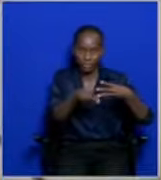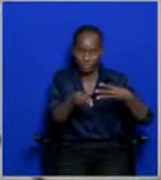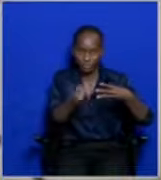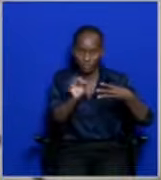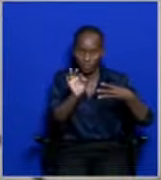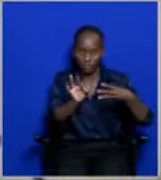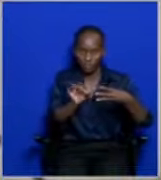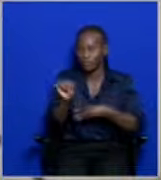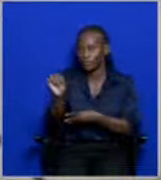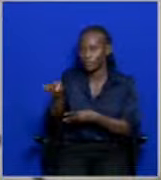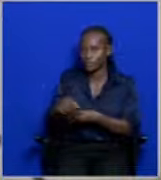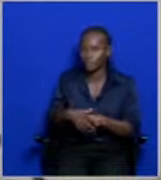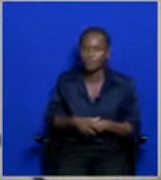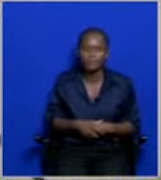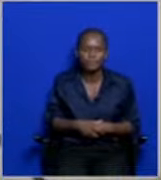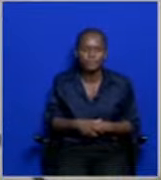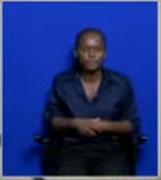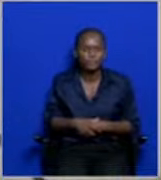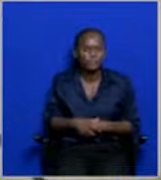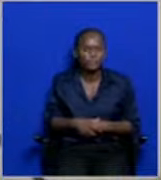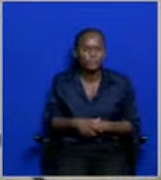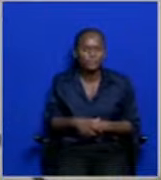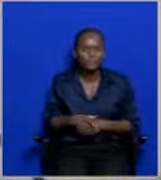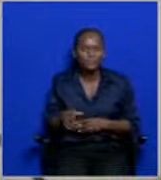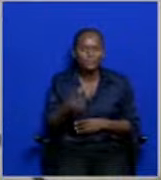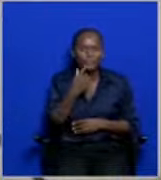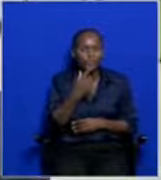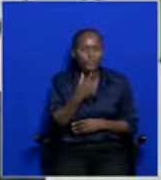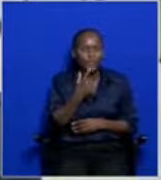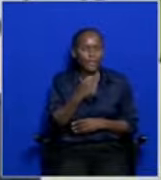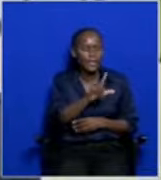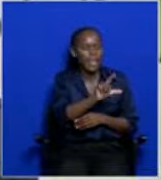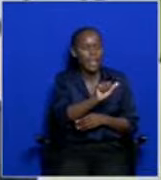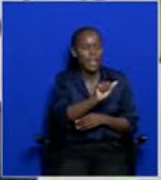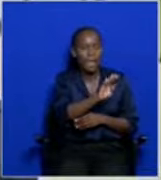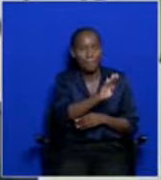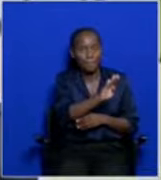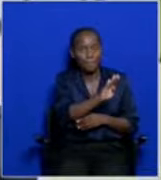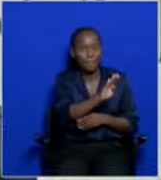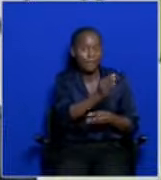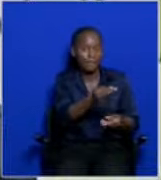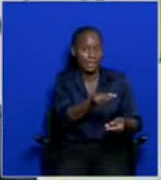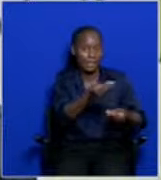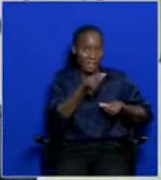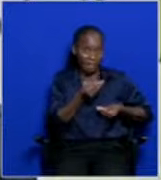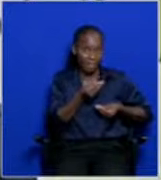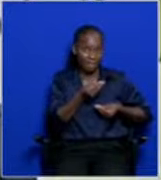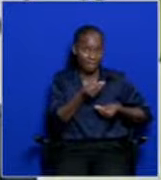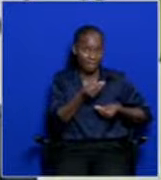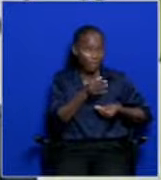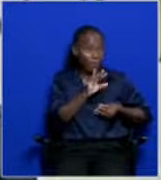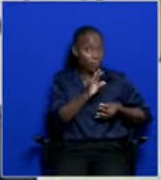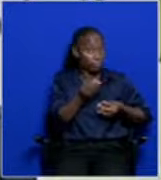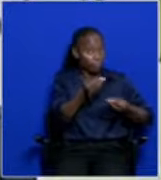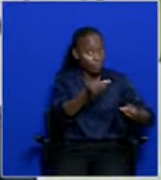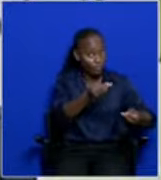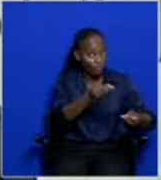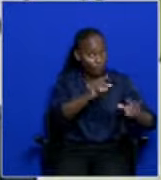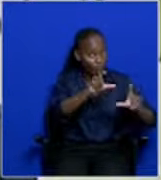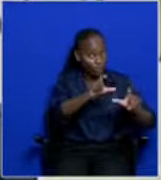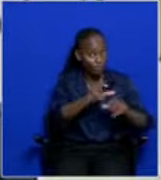provide you with such photographs? Yes, they did provide me with such photograph. I am